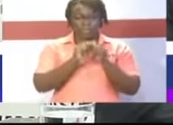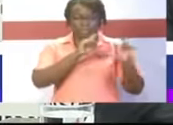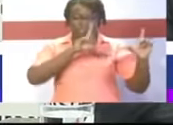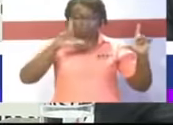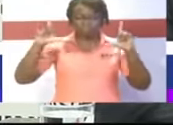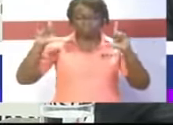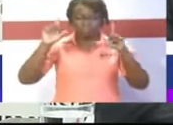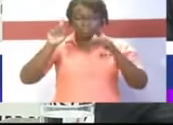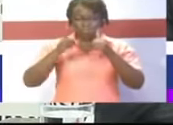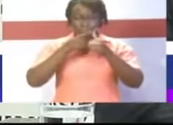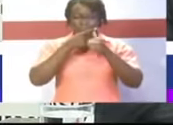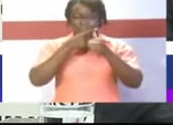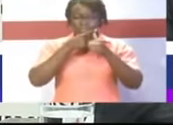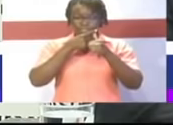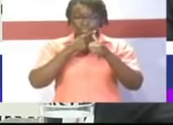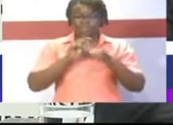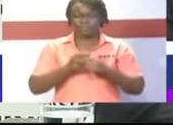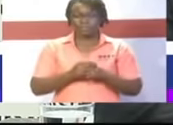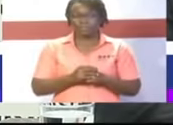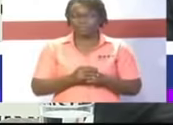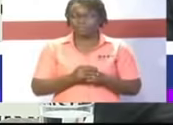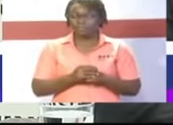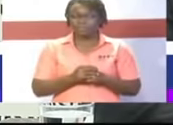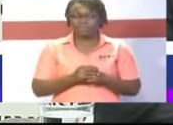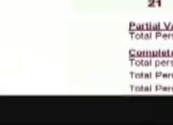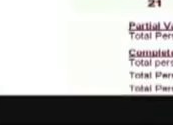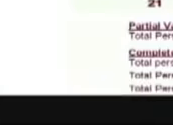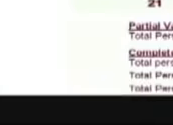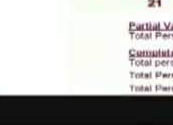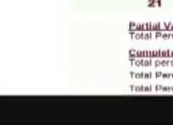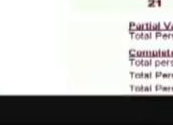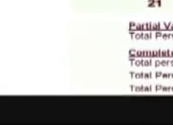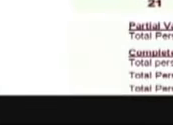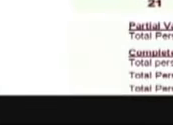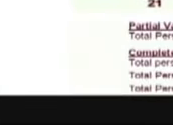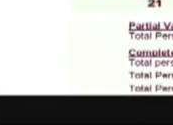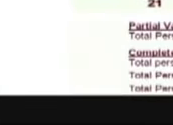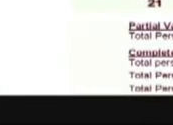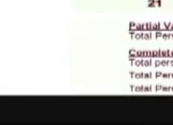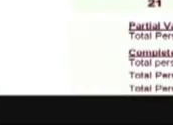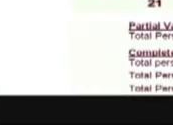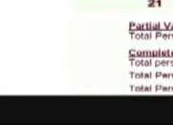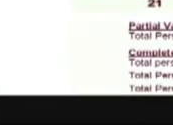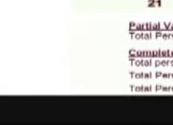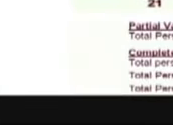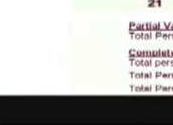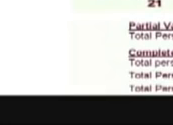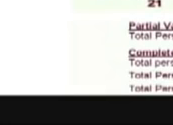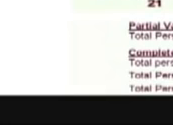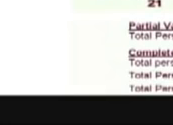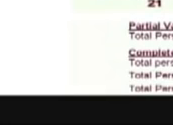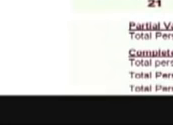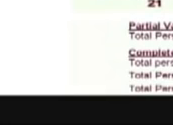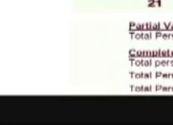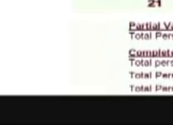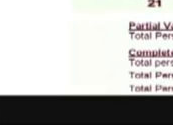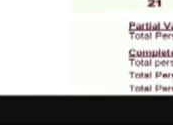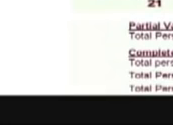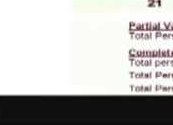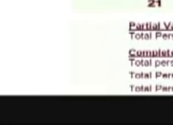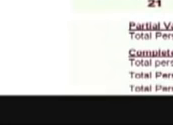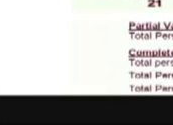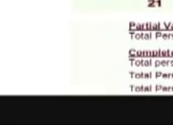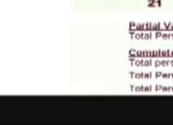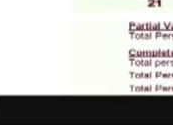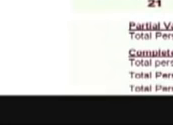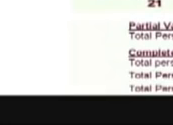slide. And this is data as at November 7th at 4 p.m. As at that date and time, we would have tested